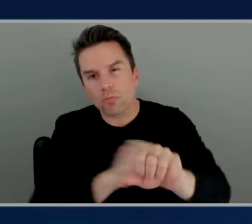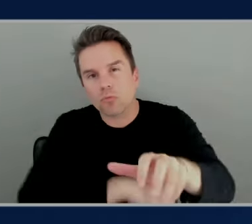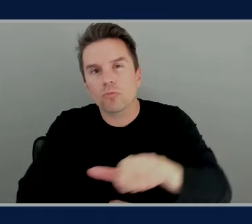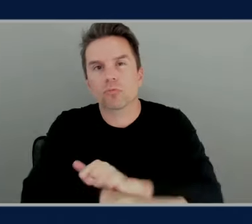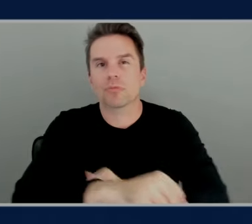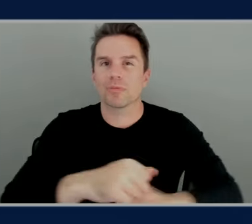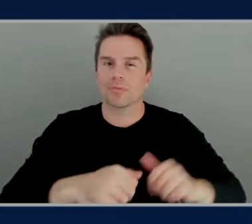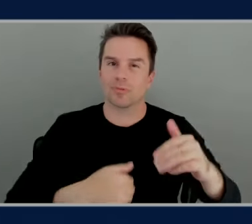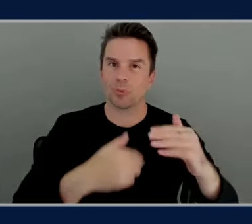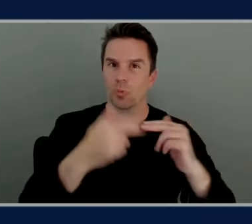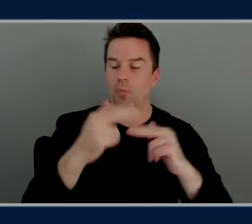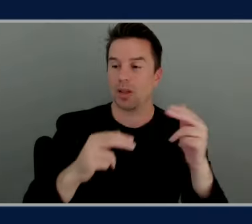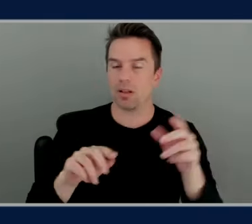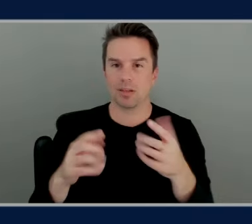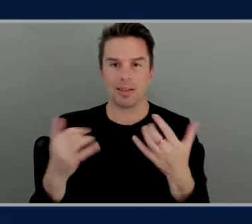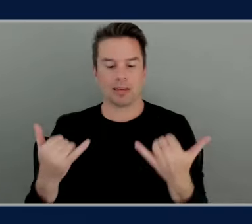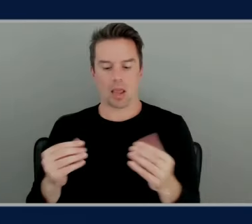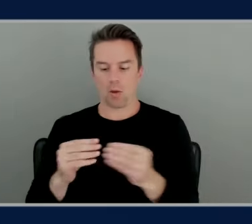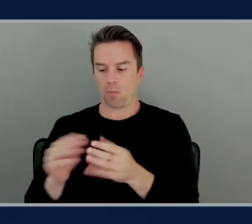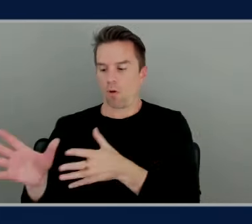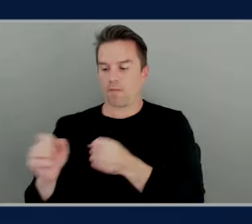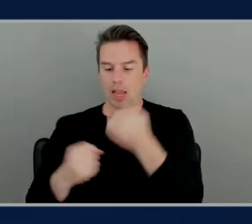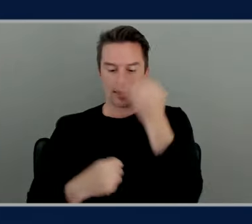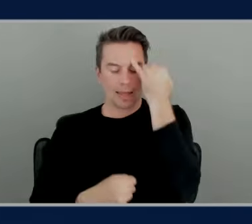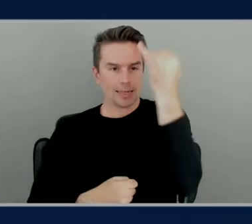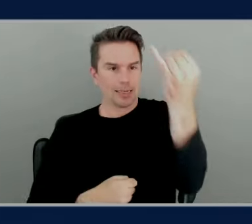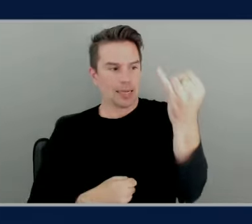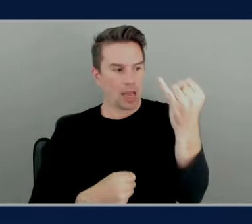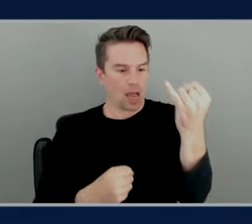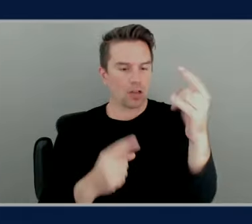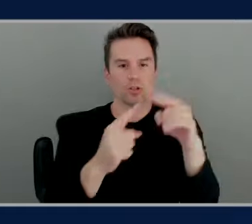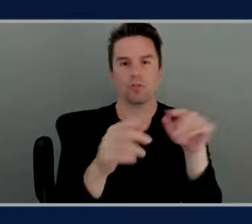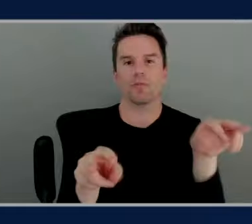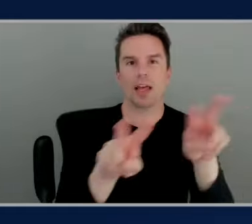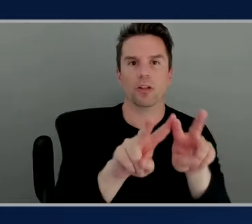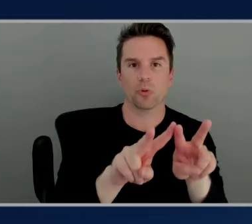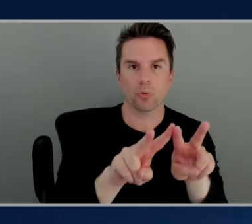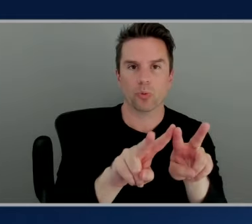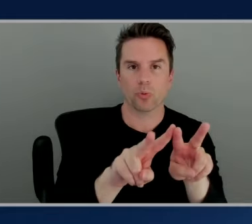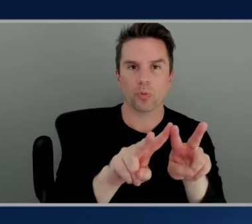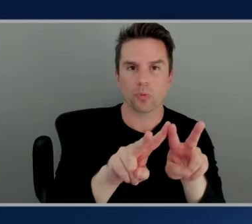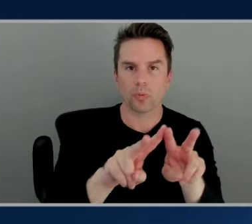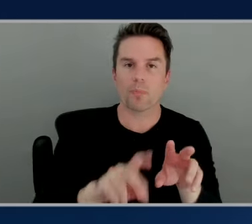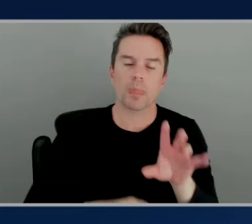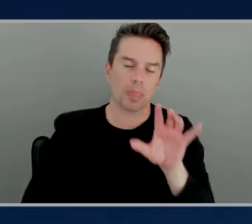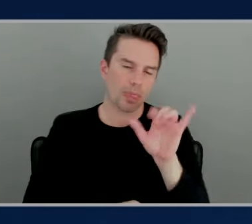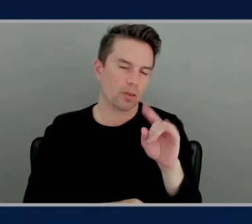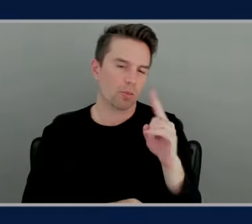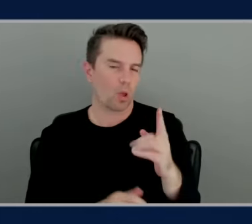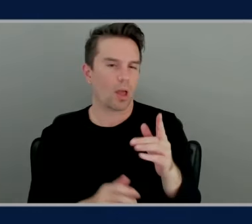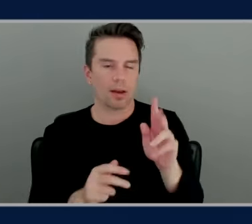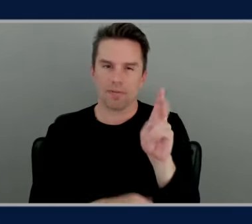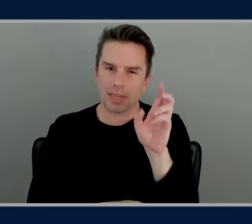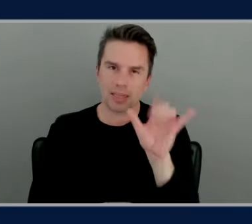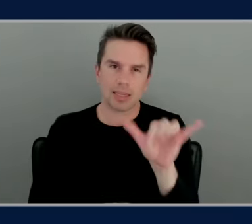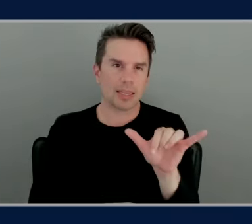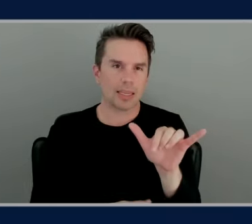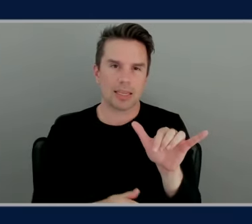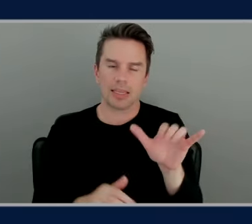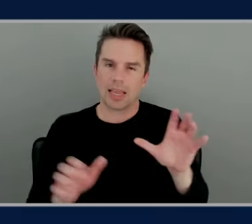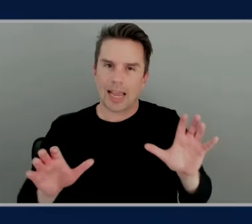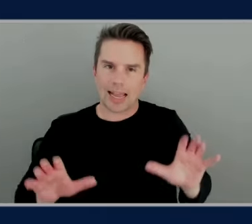faster to go from idea to value. And that's really kind of one of the key accelerators that we're trying to deliver as